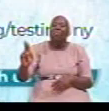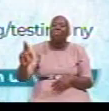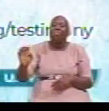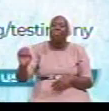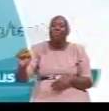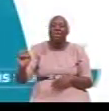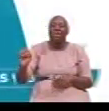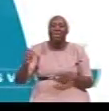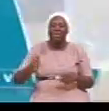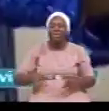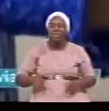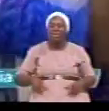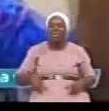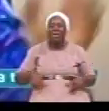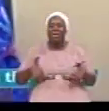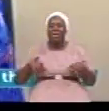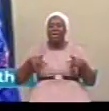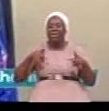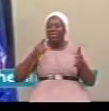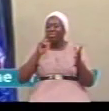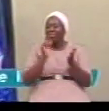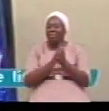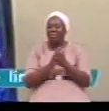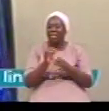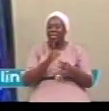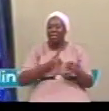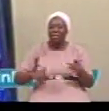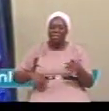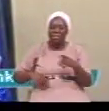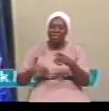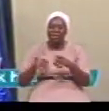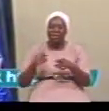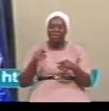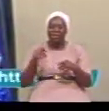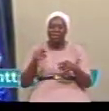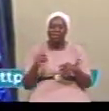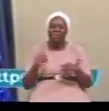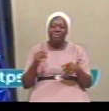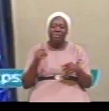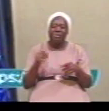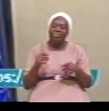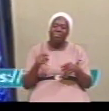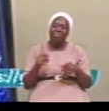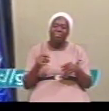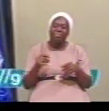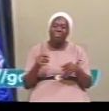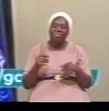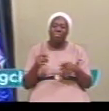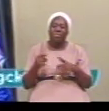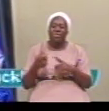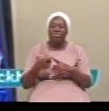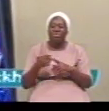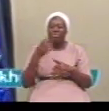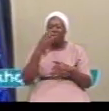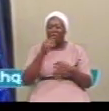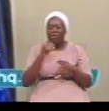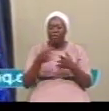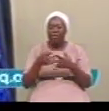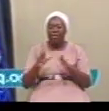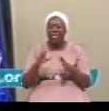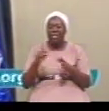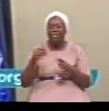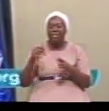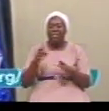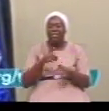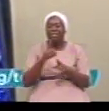Live. Praise the Lord. My name is Sister Josephine Okewa from Beautiful Gate District